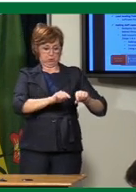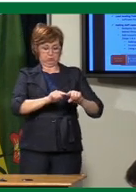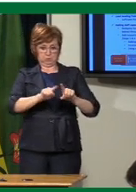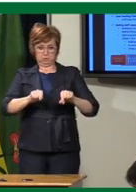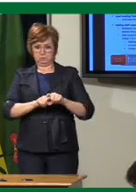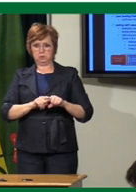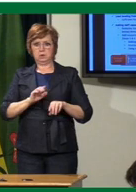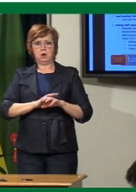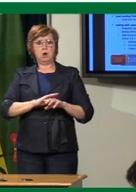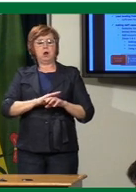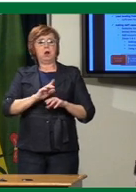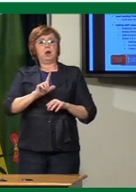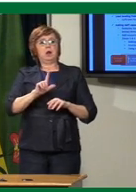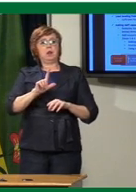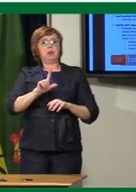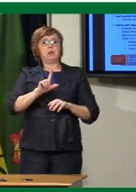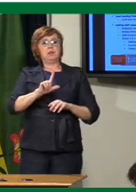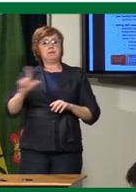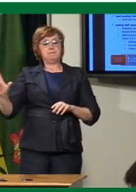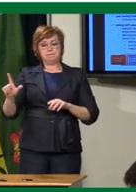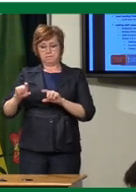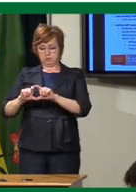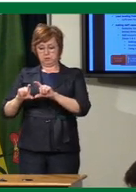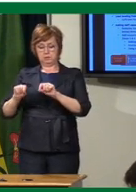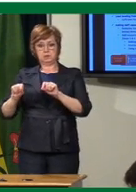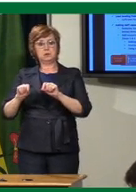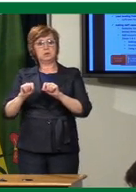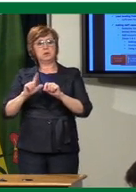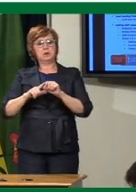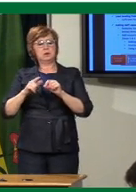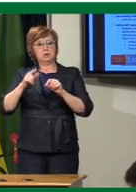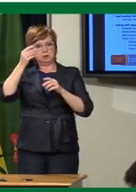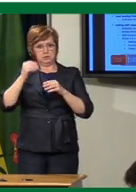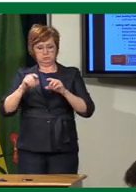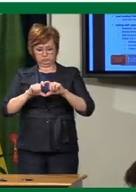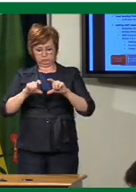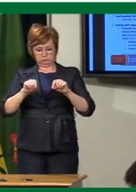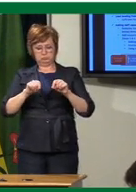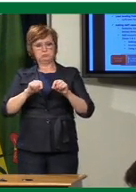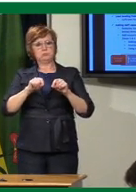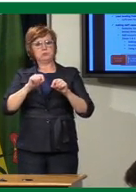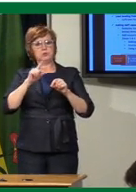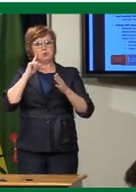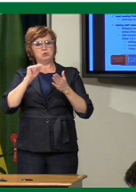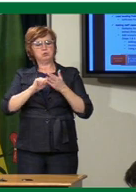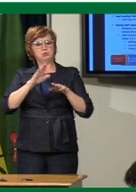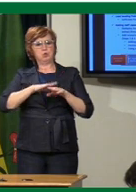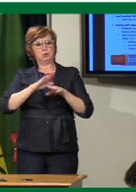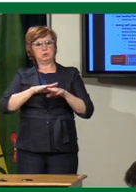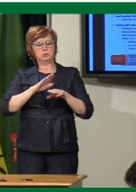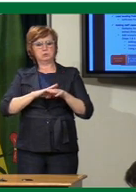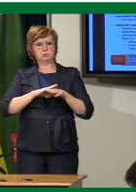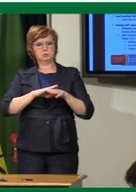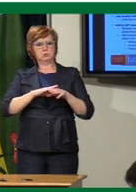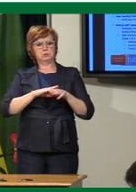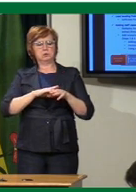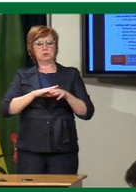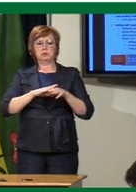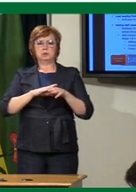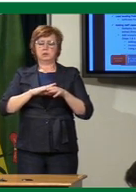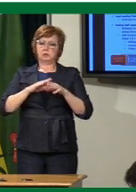that positive result, the first step is a rapid case notification, which occurs and is typically performed by a